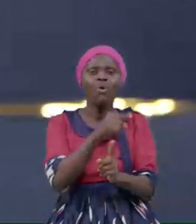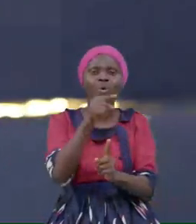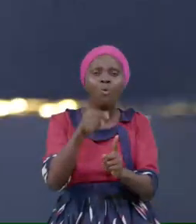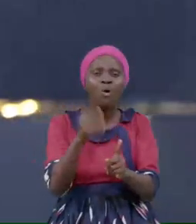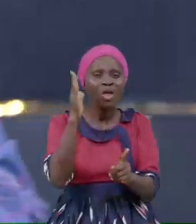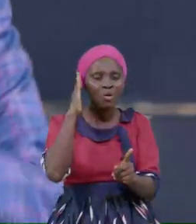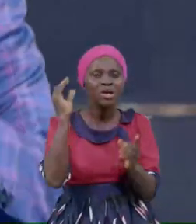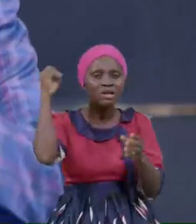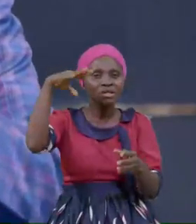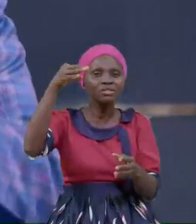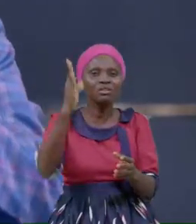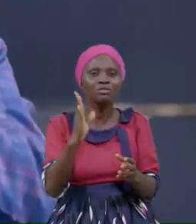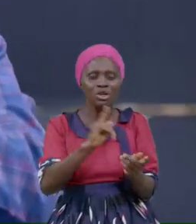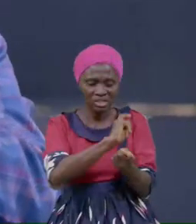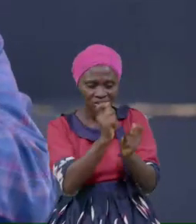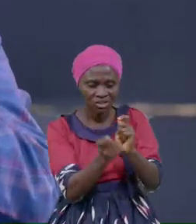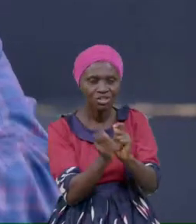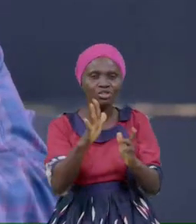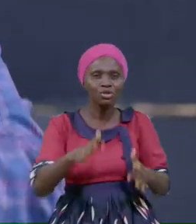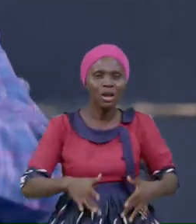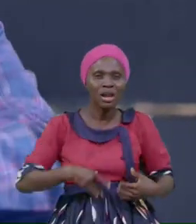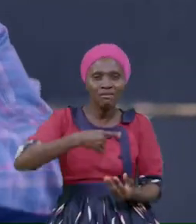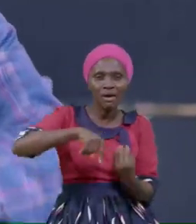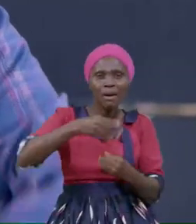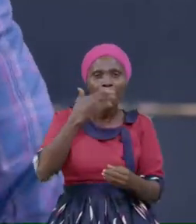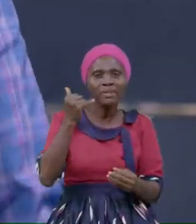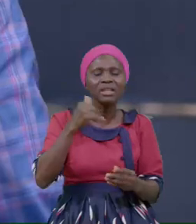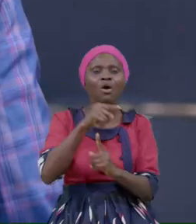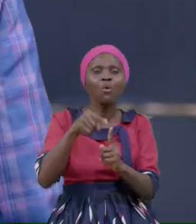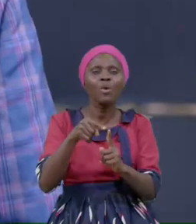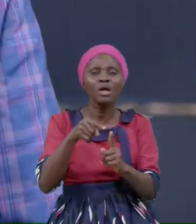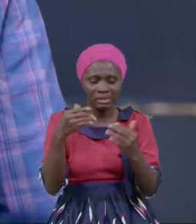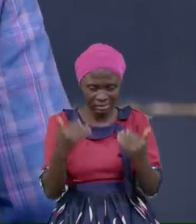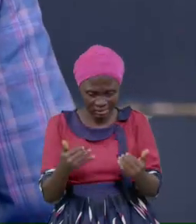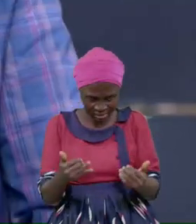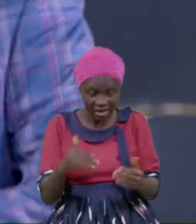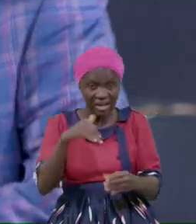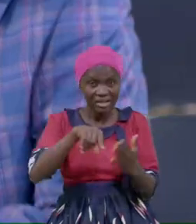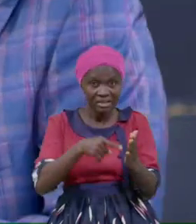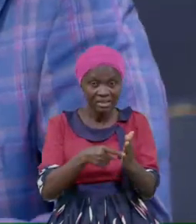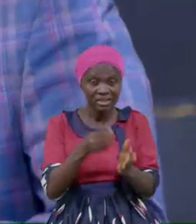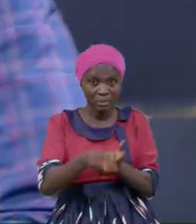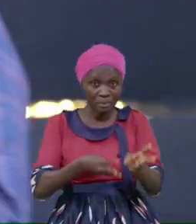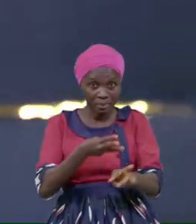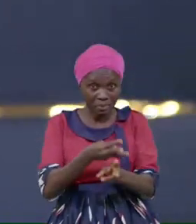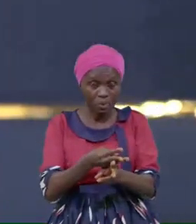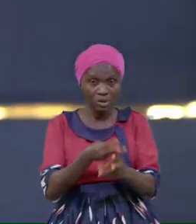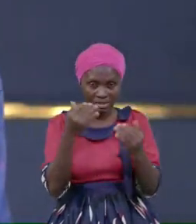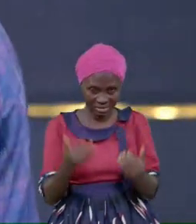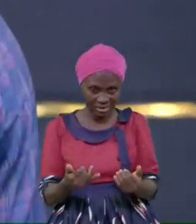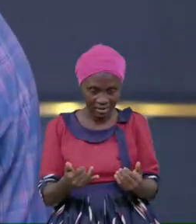for the better? In this present world, right now. The